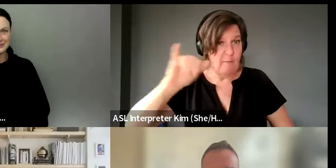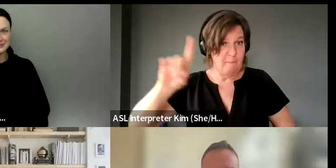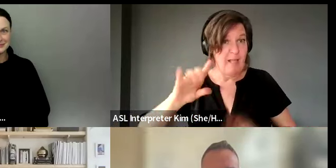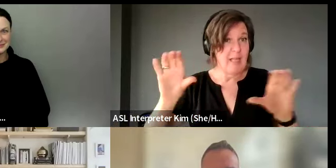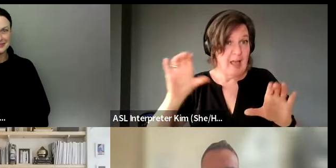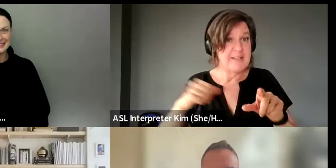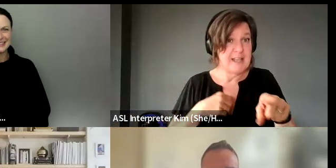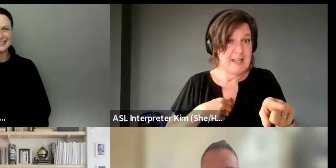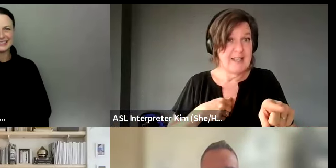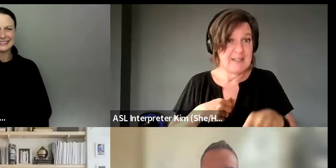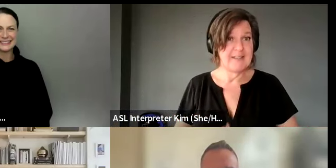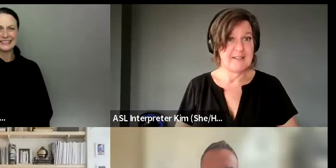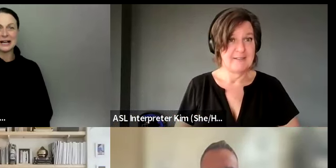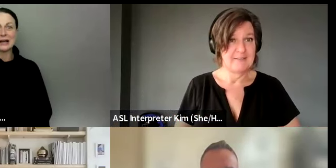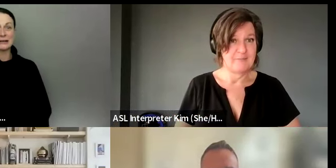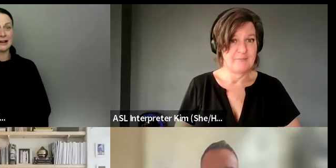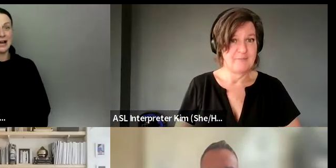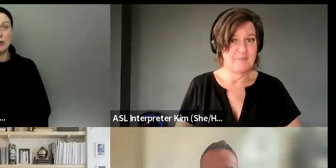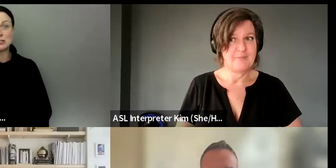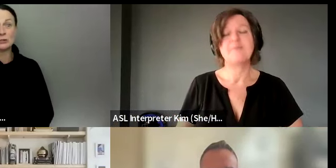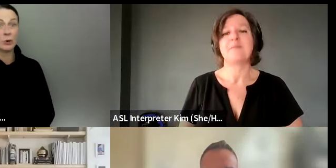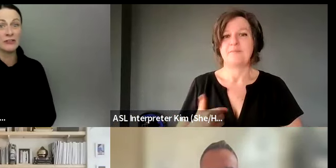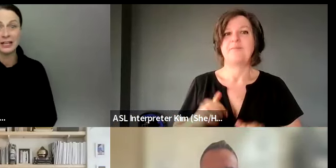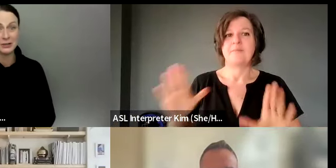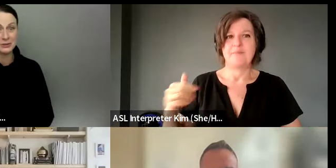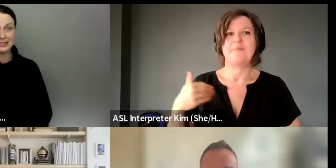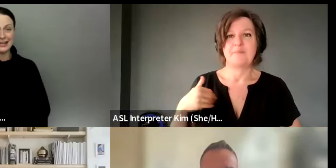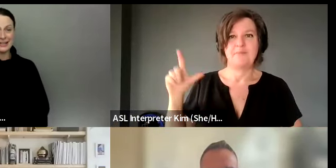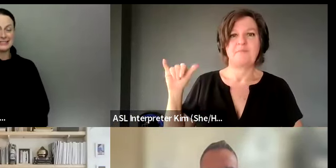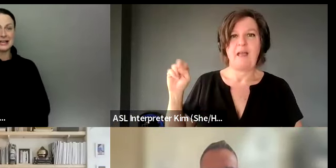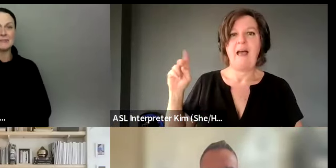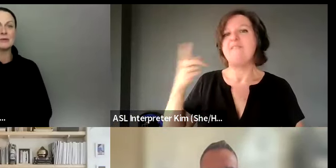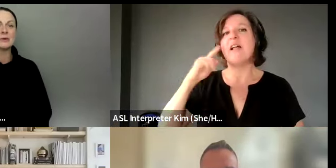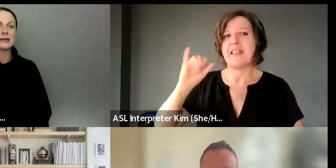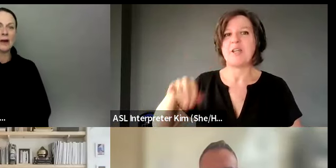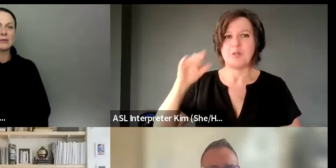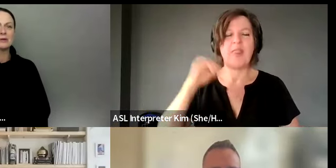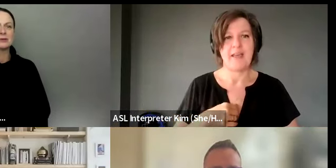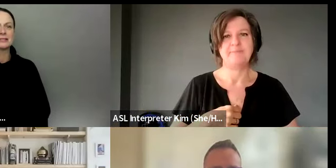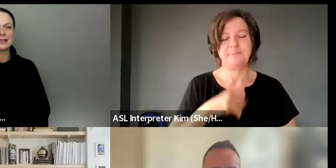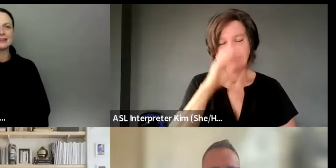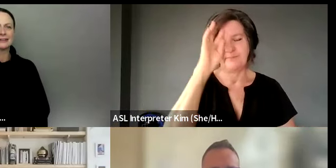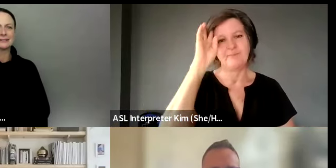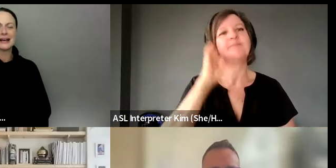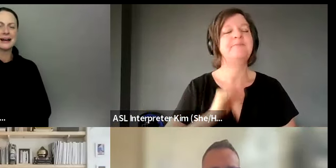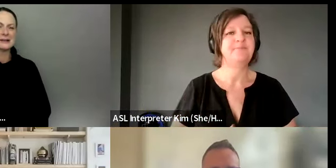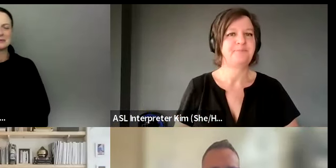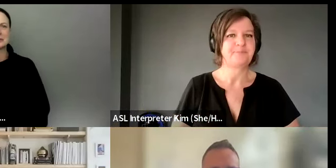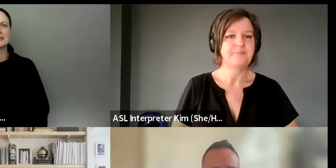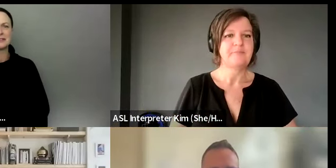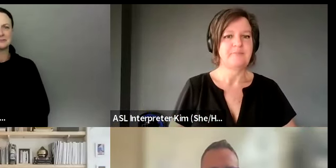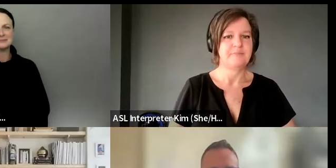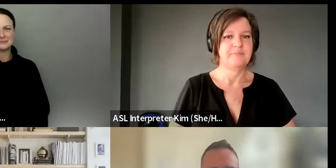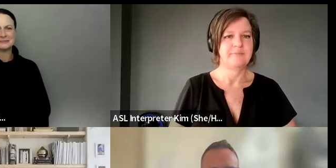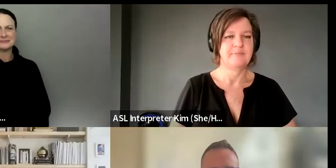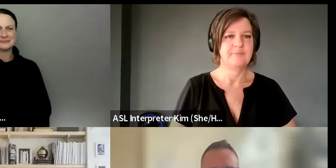Yes, it was awesome. So I have a link to that. I hope to do more videos, and maybe you can help me put those together. Yeah, I mean, it was